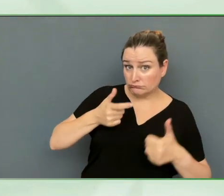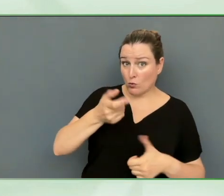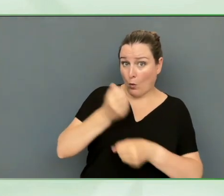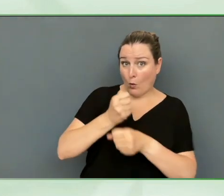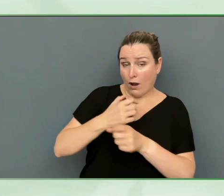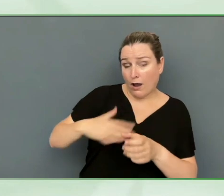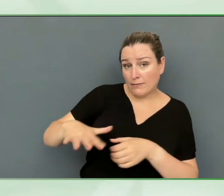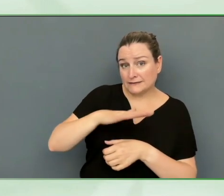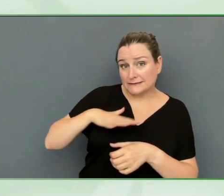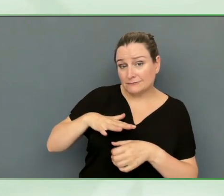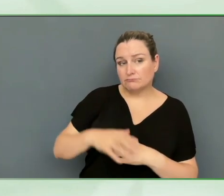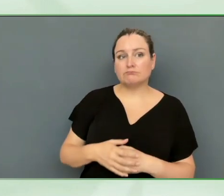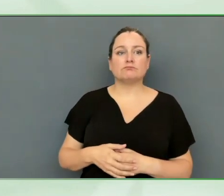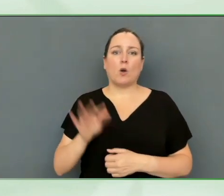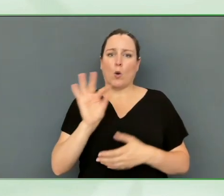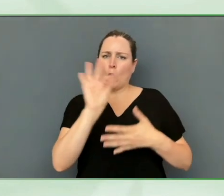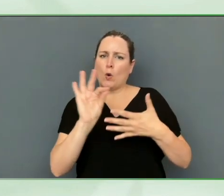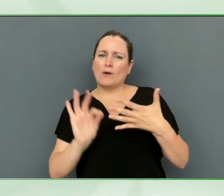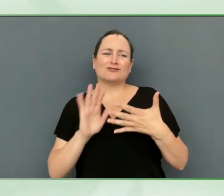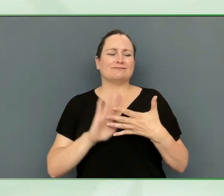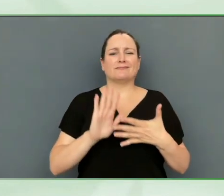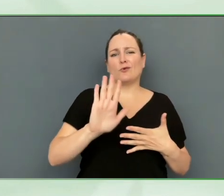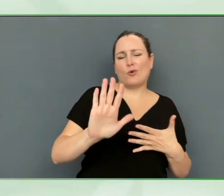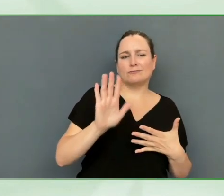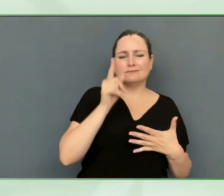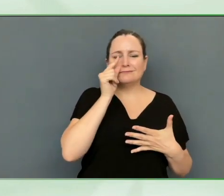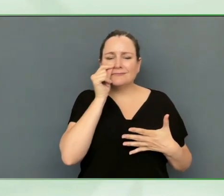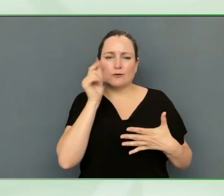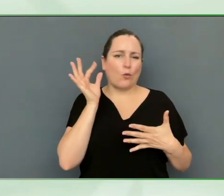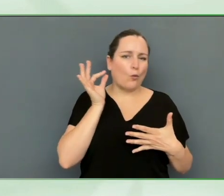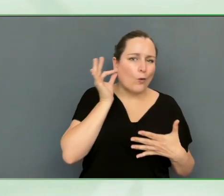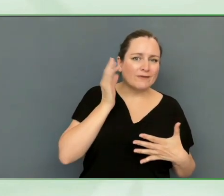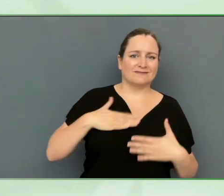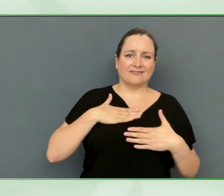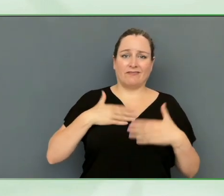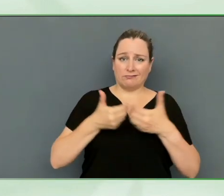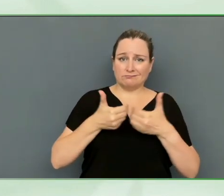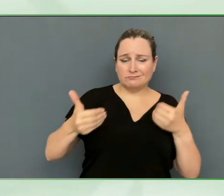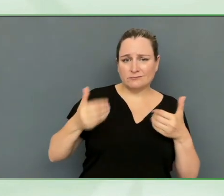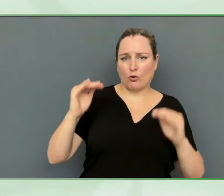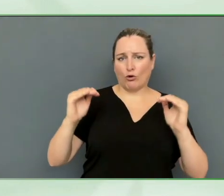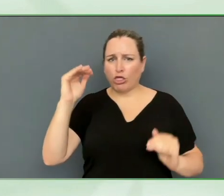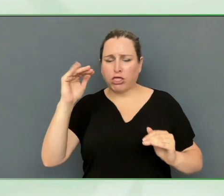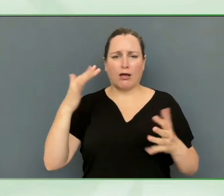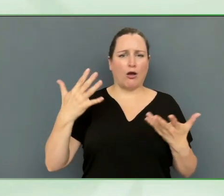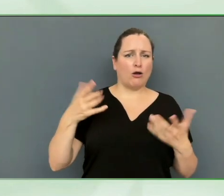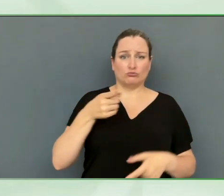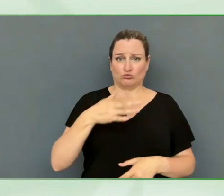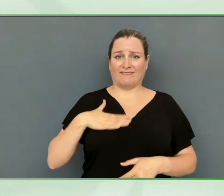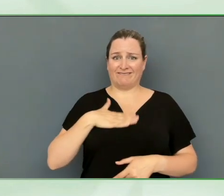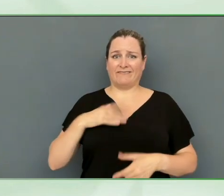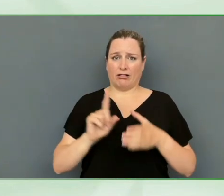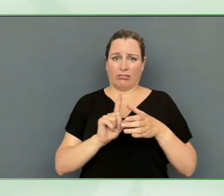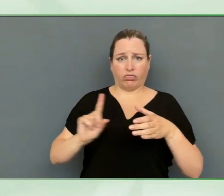your gender or on your religion or whatever? But one thing they are not asking is, do you feel excluded because of your health